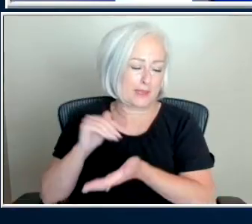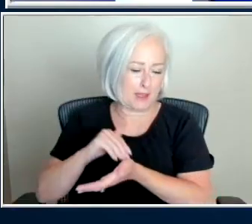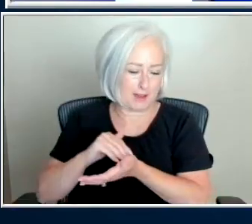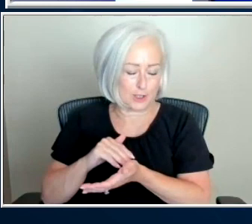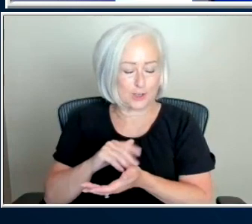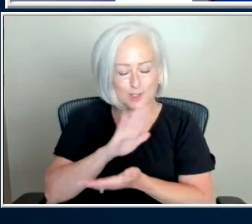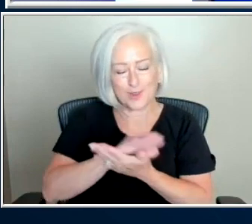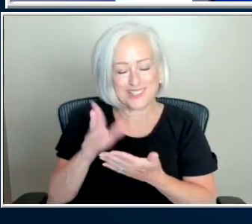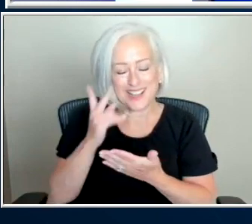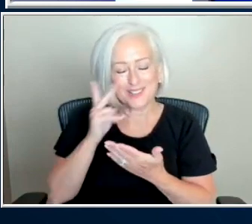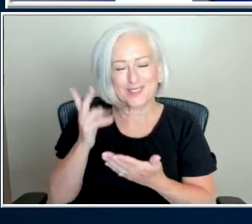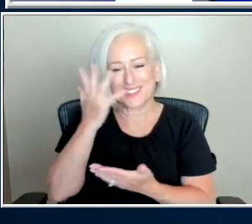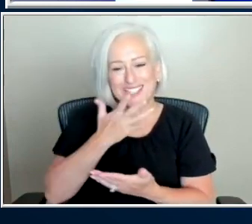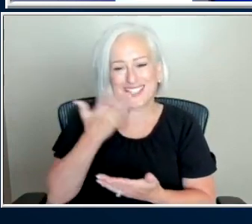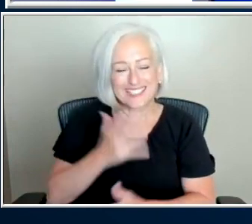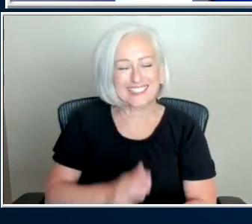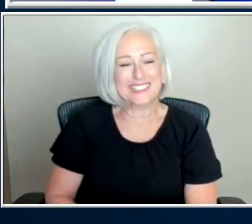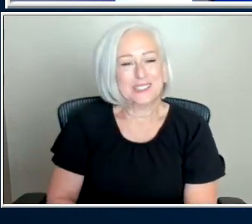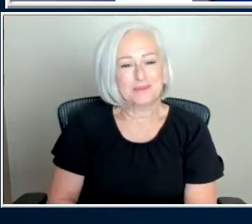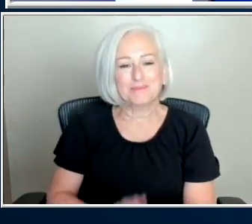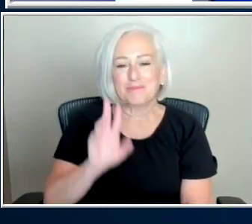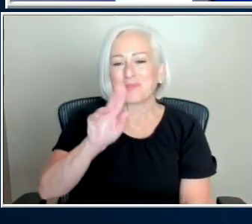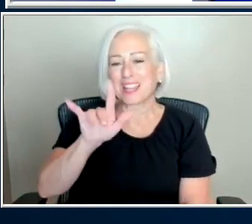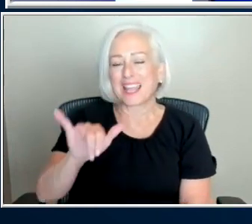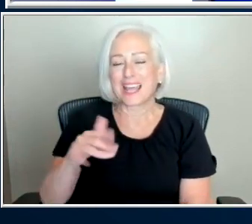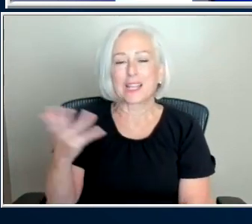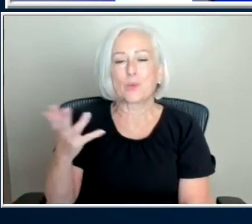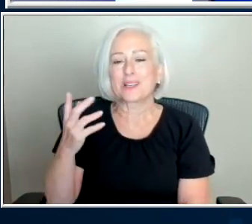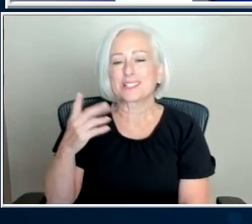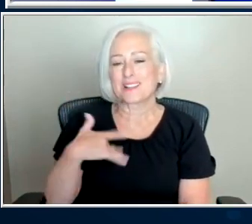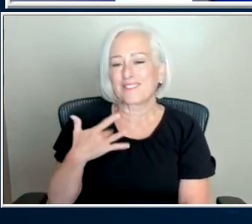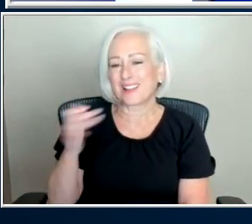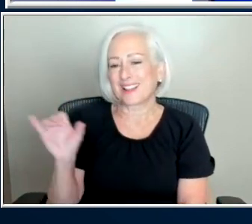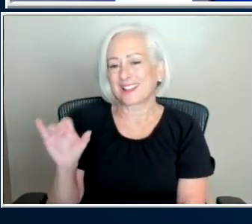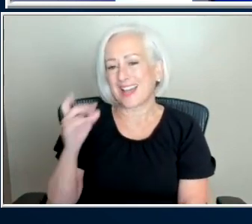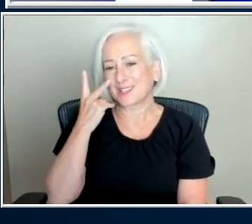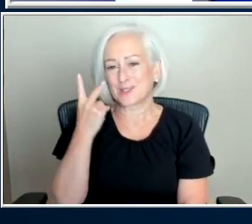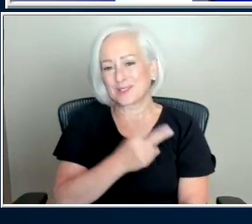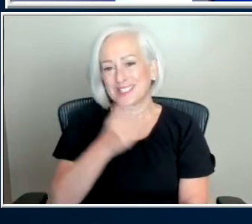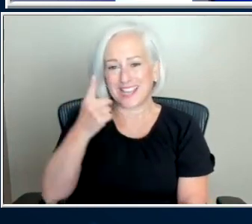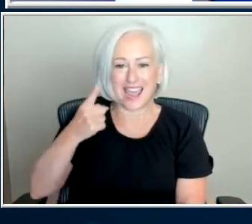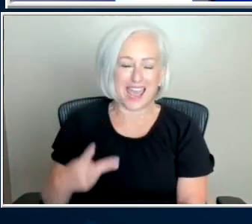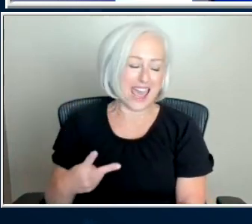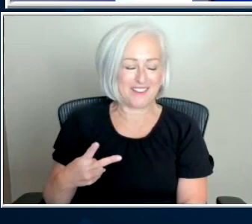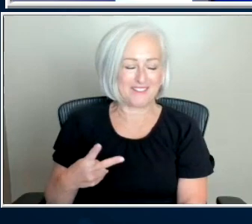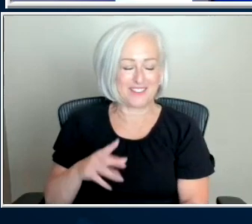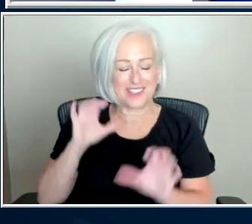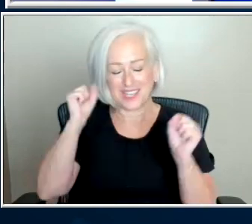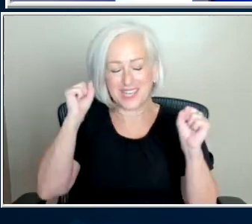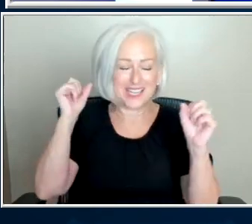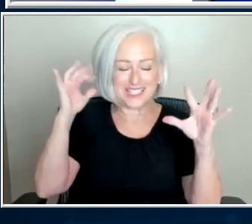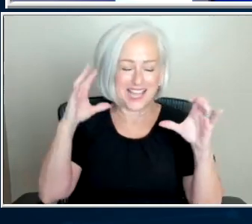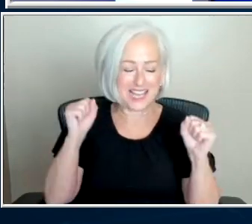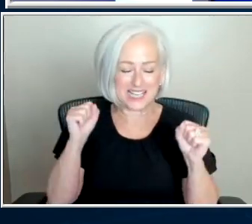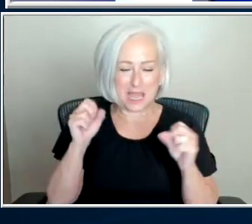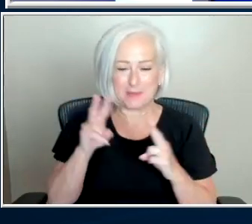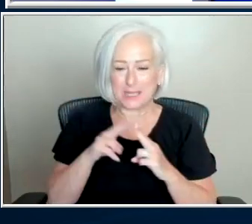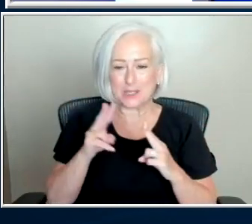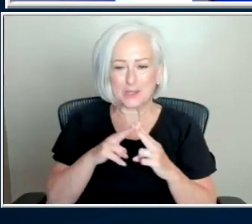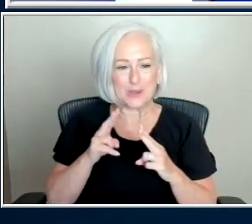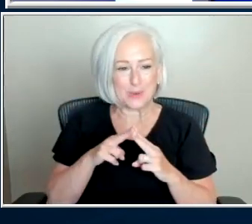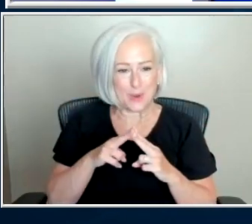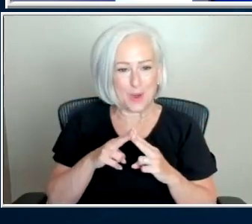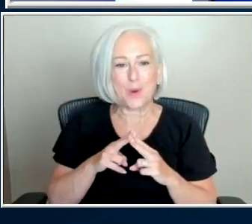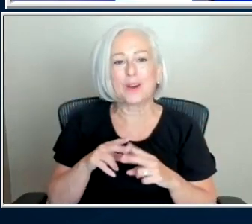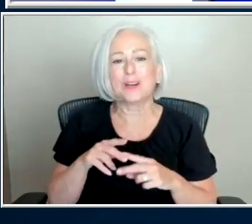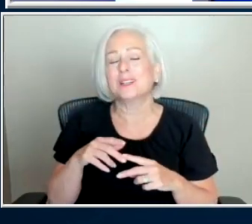fun. Kaylee, what's it like to see one half of the dynamic duo this morning? We know you love him and Dr. Tadros, but